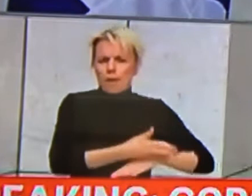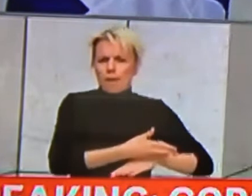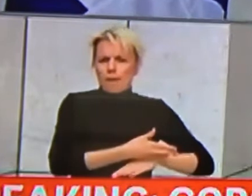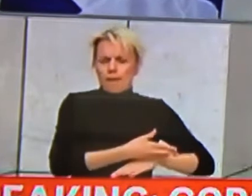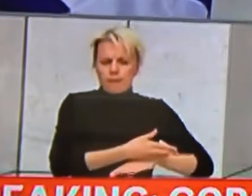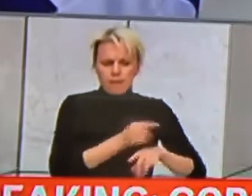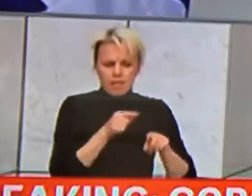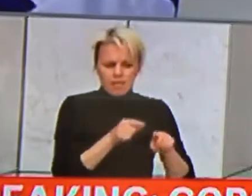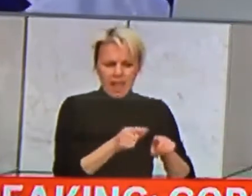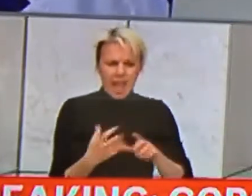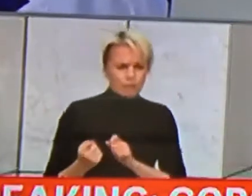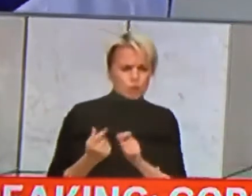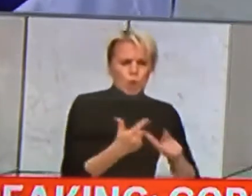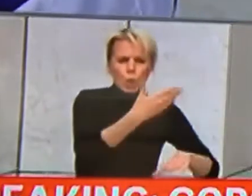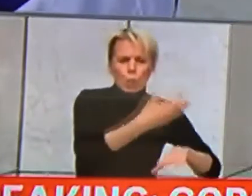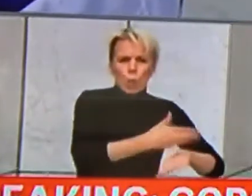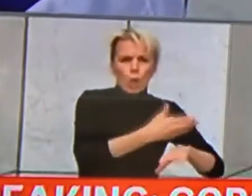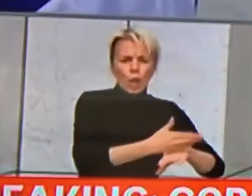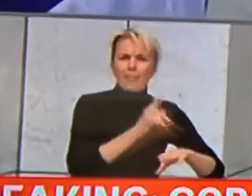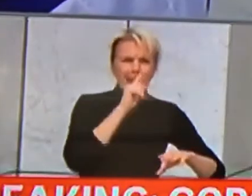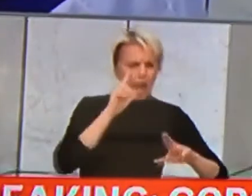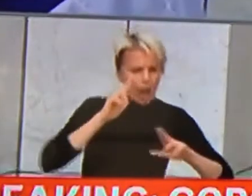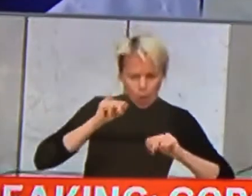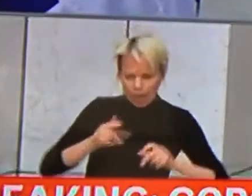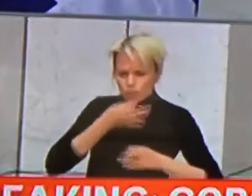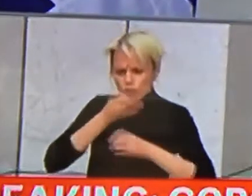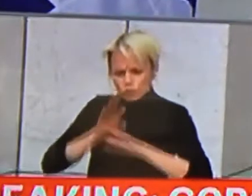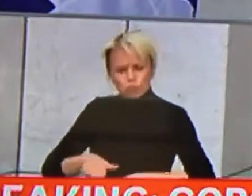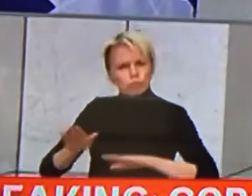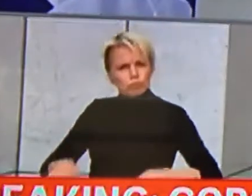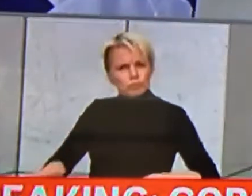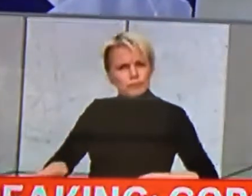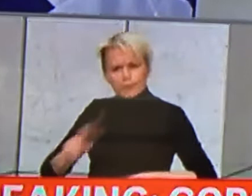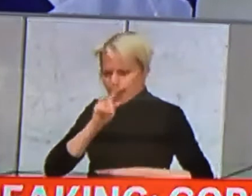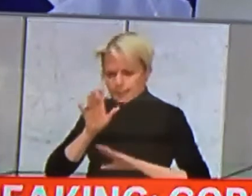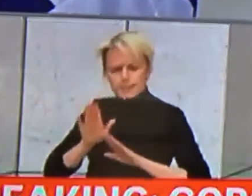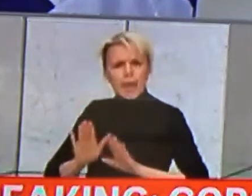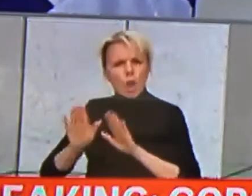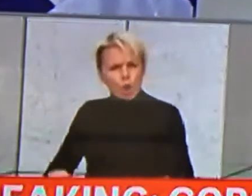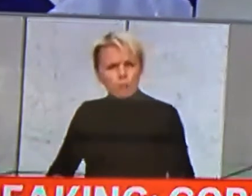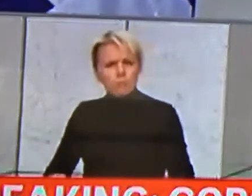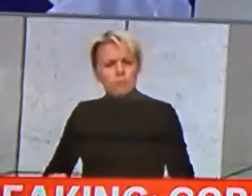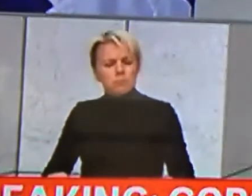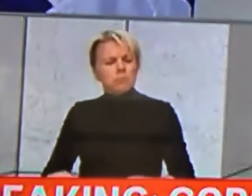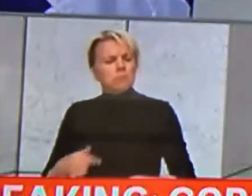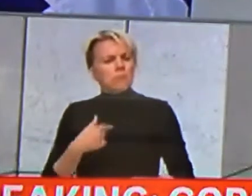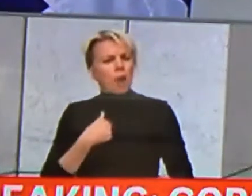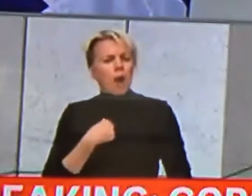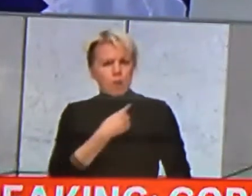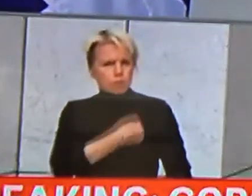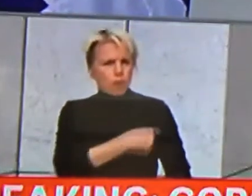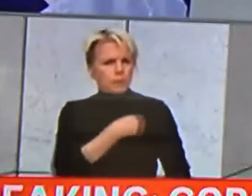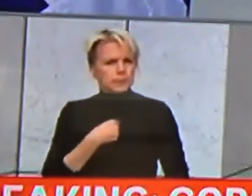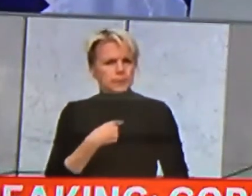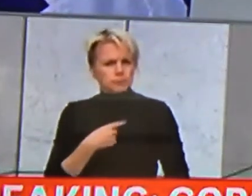cannot provide the suitable arrangements for their children to learn at home, then I'm assured that no child will be turned